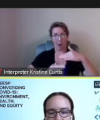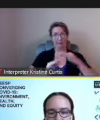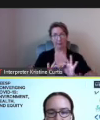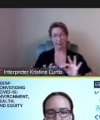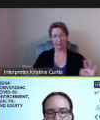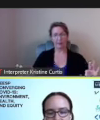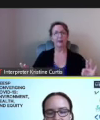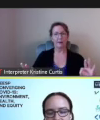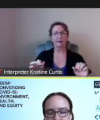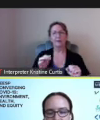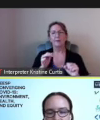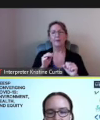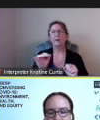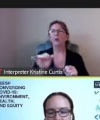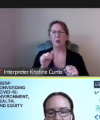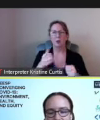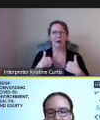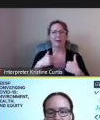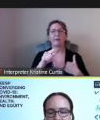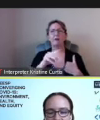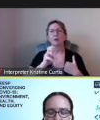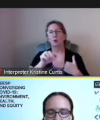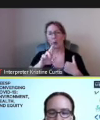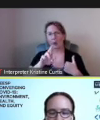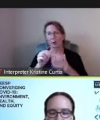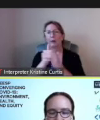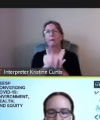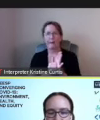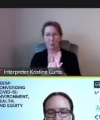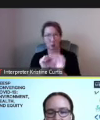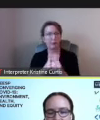at COVIDPoops19 if you want to follow that and learn more